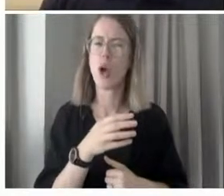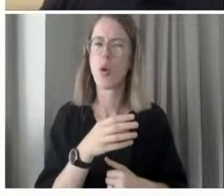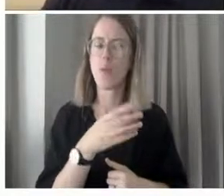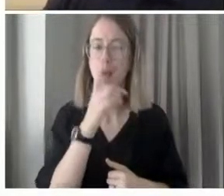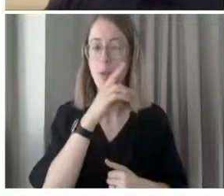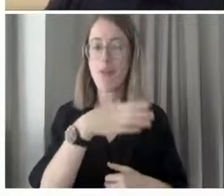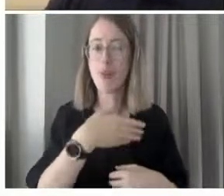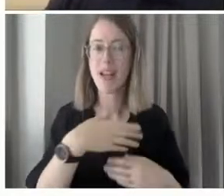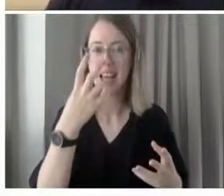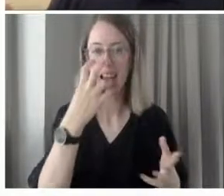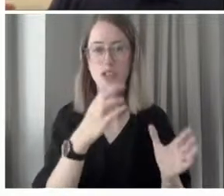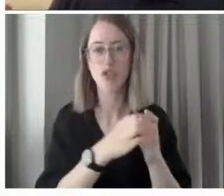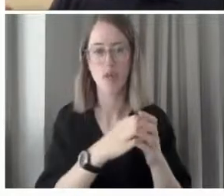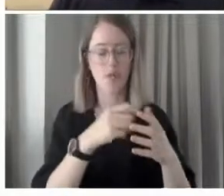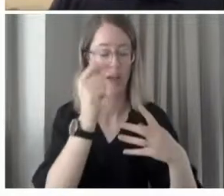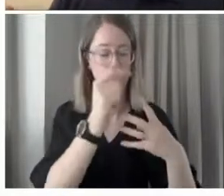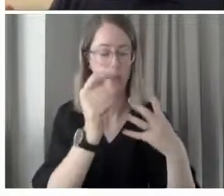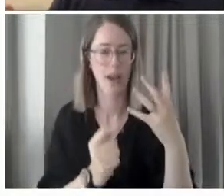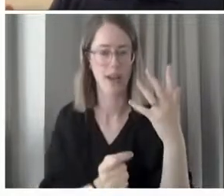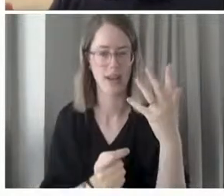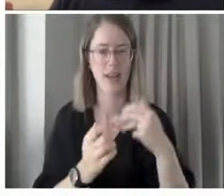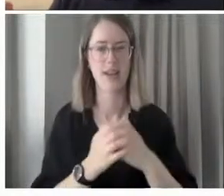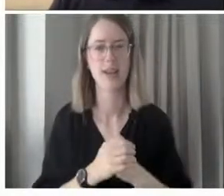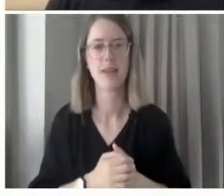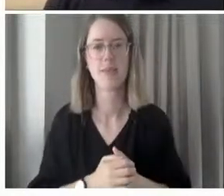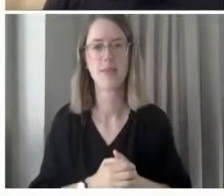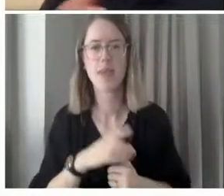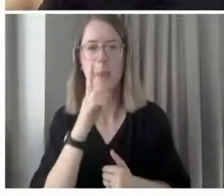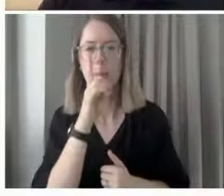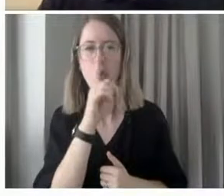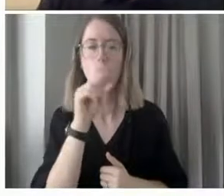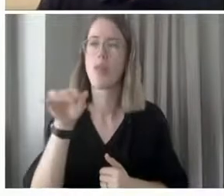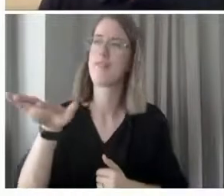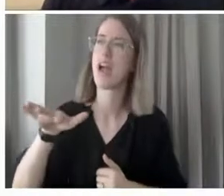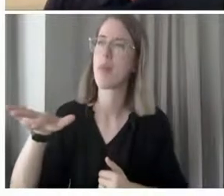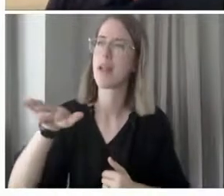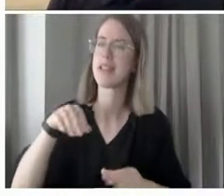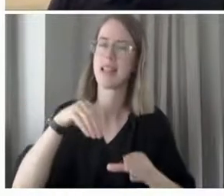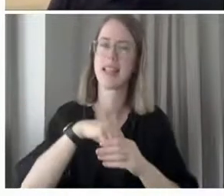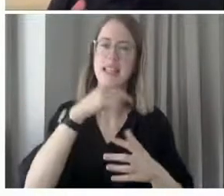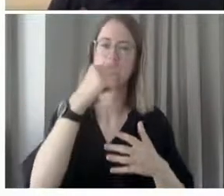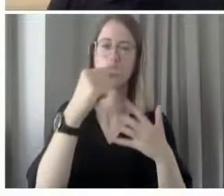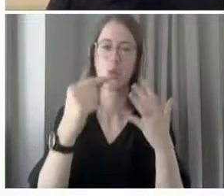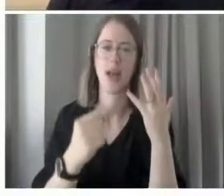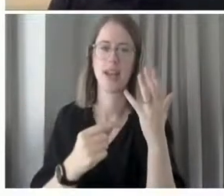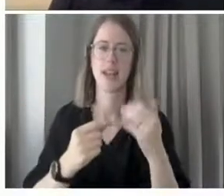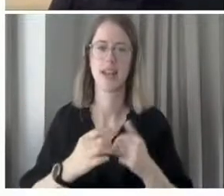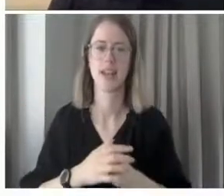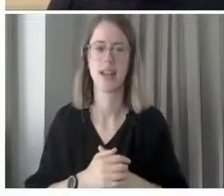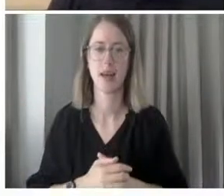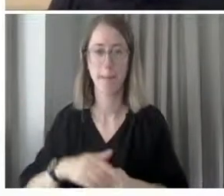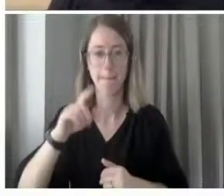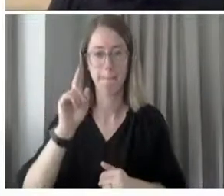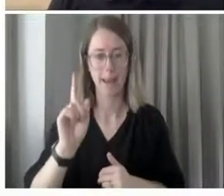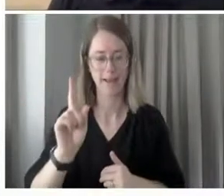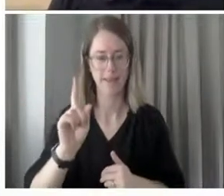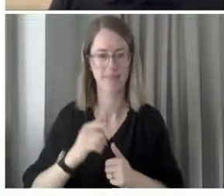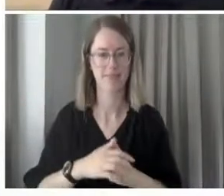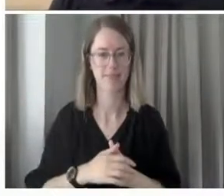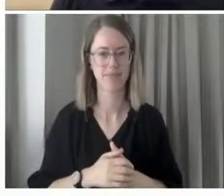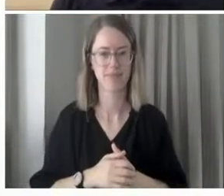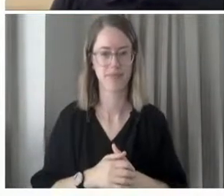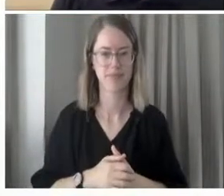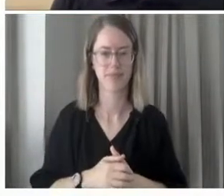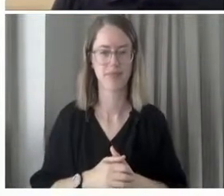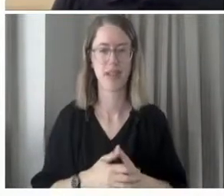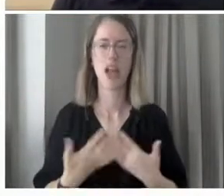group in every segment. You'll find people with families in every segment. However, enrichment